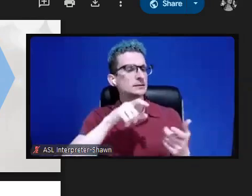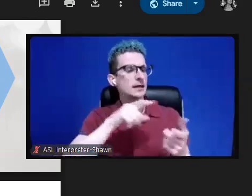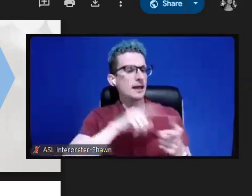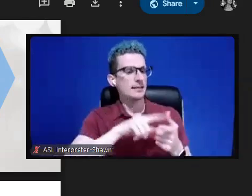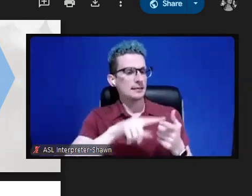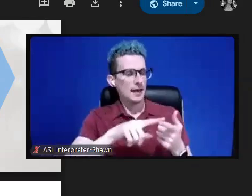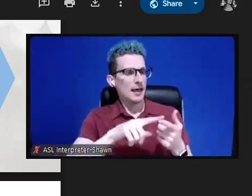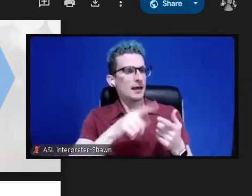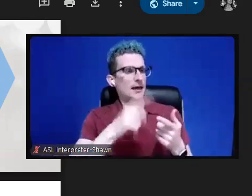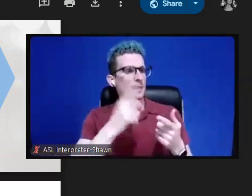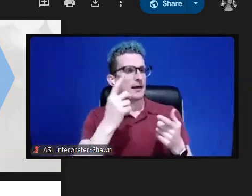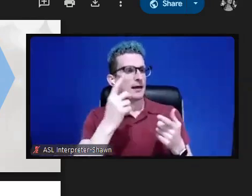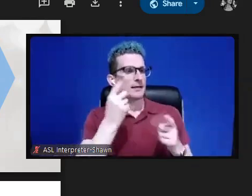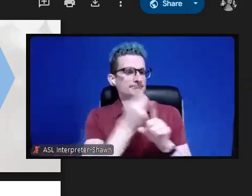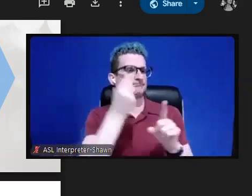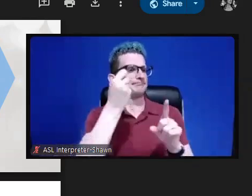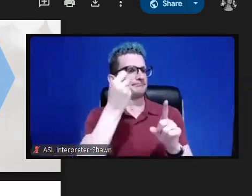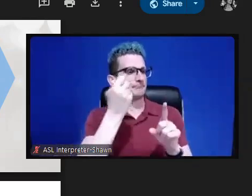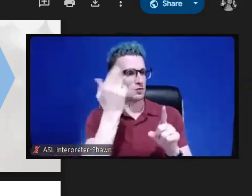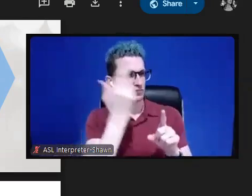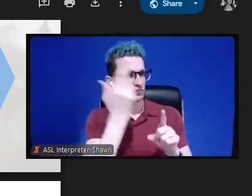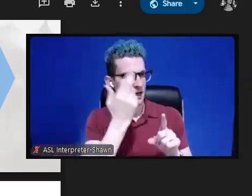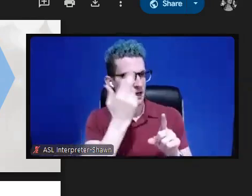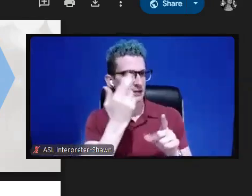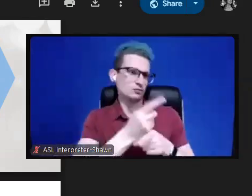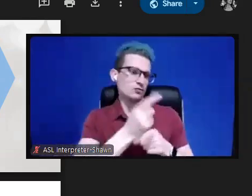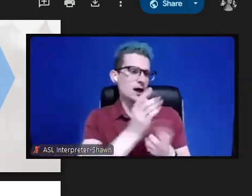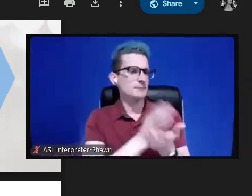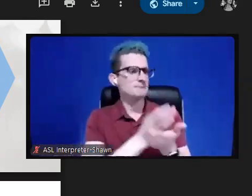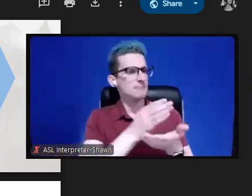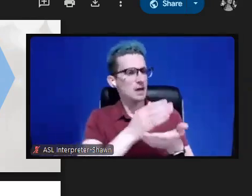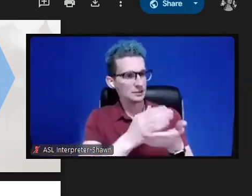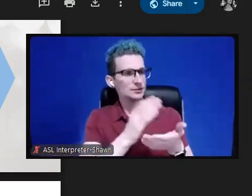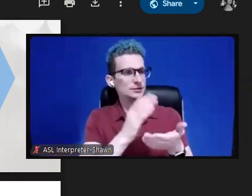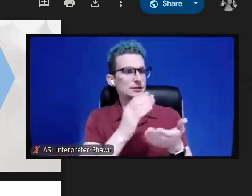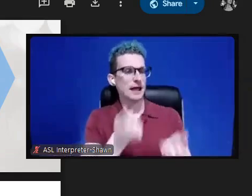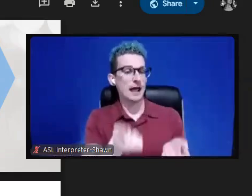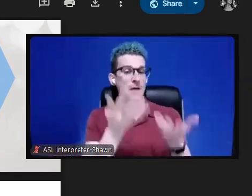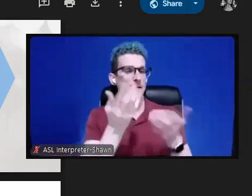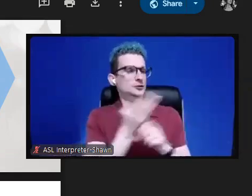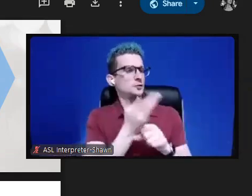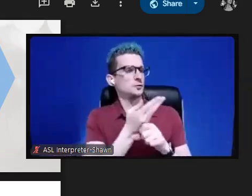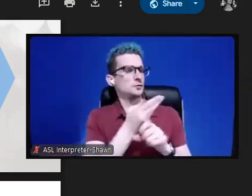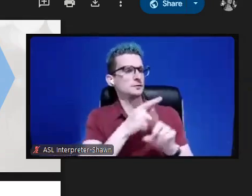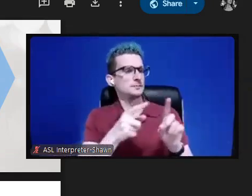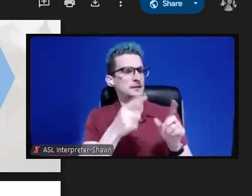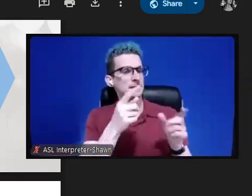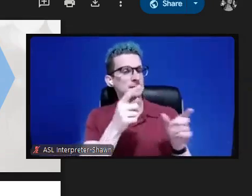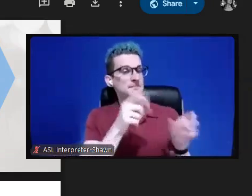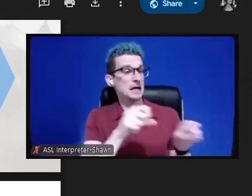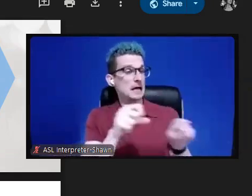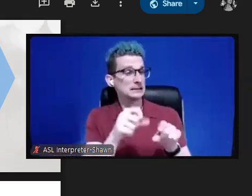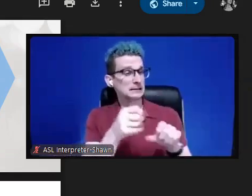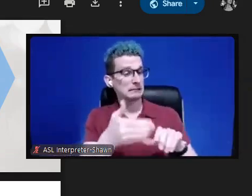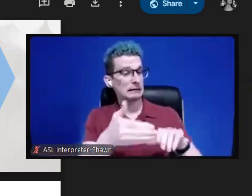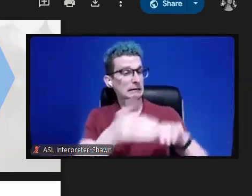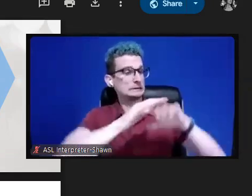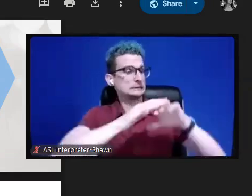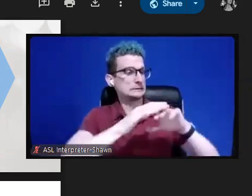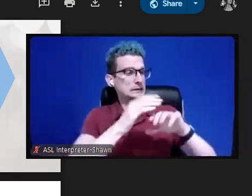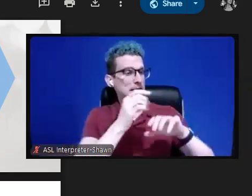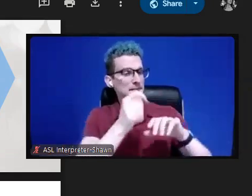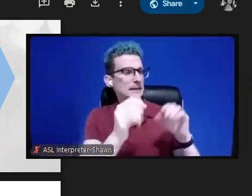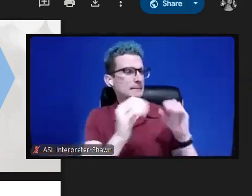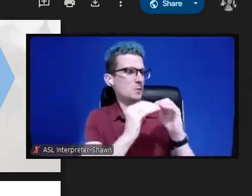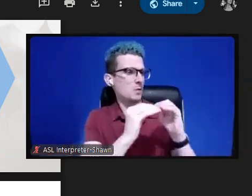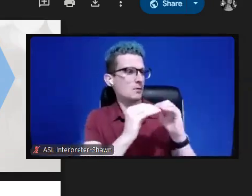mark of where it was utilized and the right budget for it, but had maybe overexpanded a little bit more than it was utilized. And